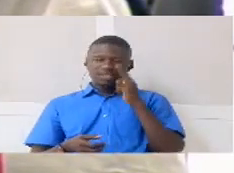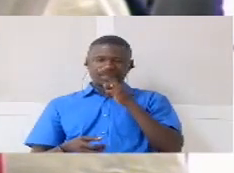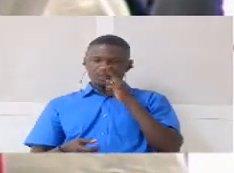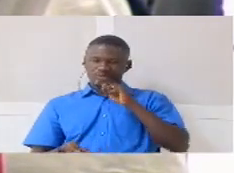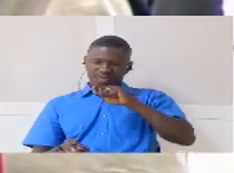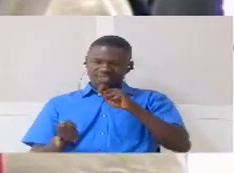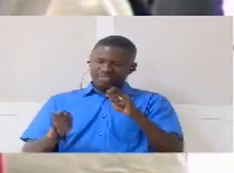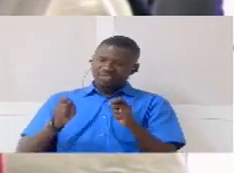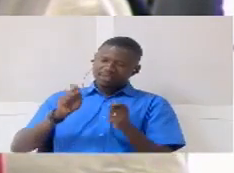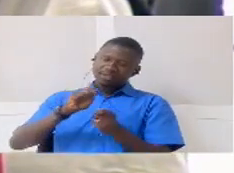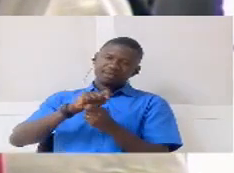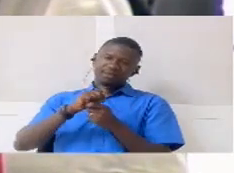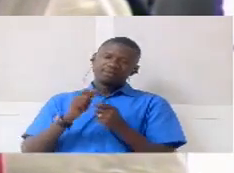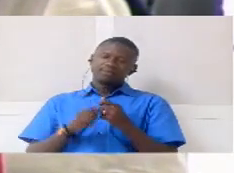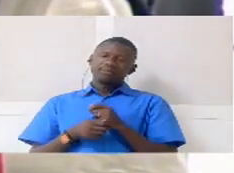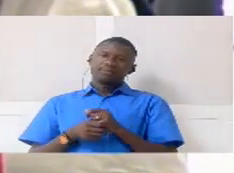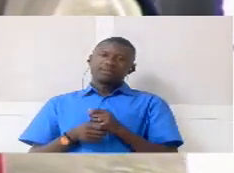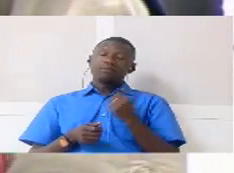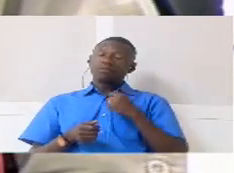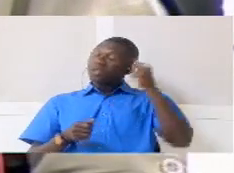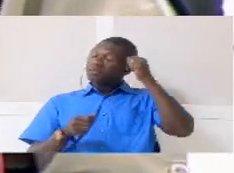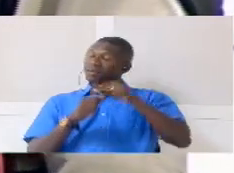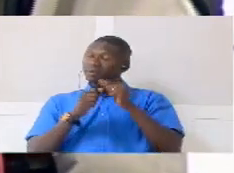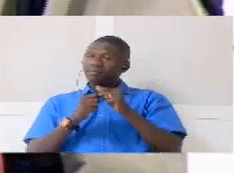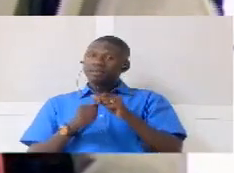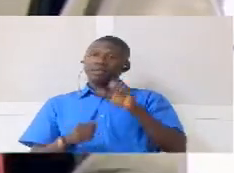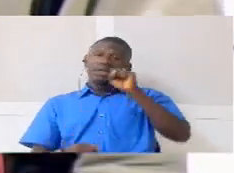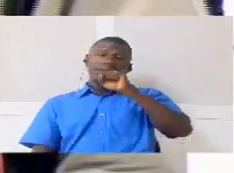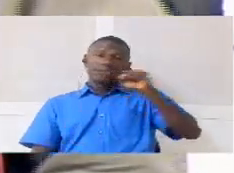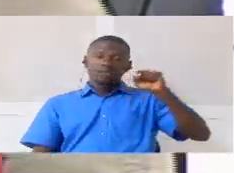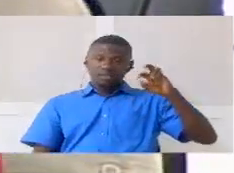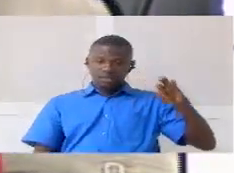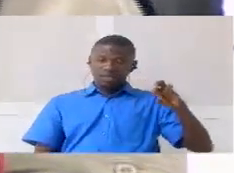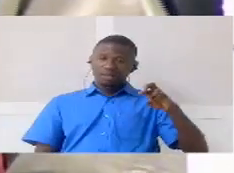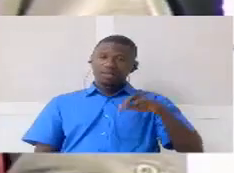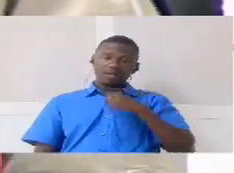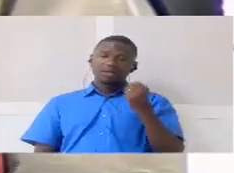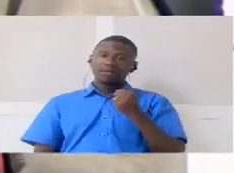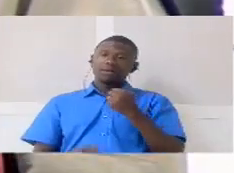to be nda nyama kadu nyali akala mudani ss army be caring den prison act fond abe review kan ne sai ten.